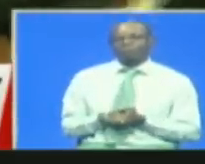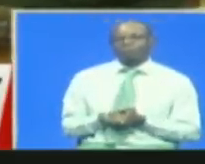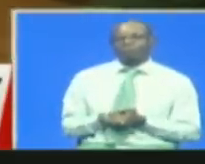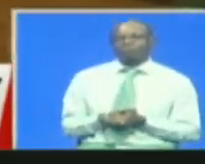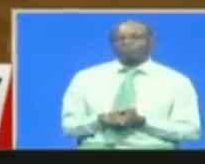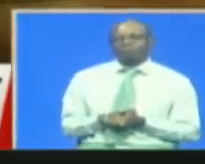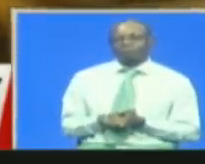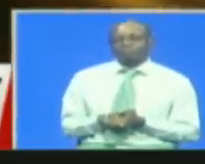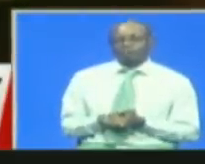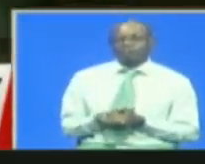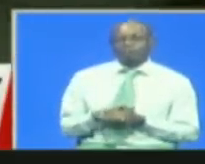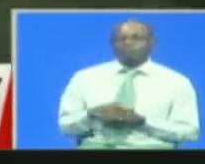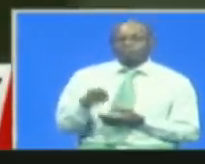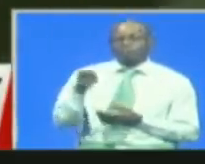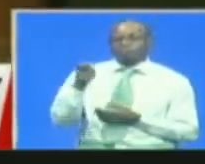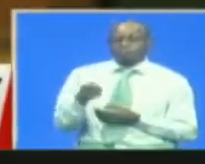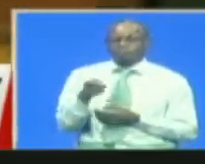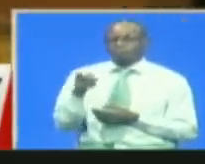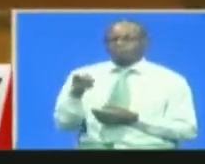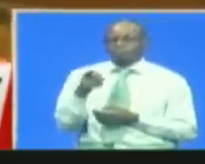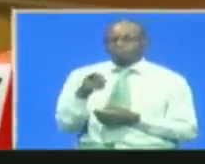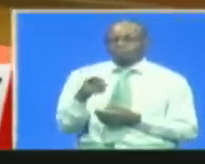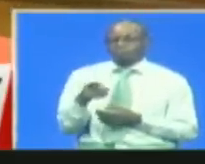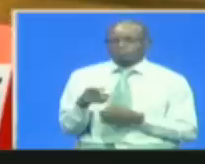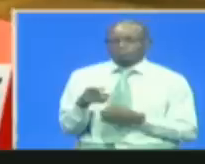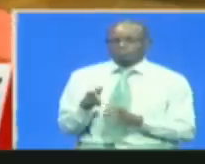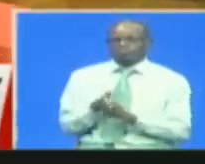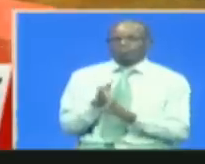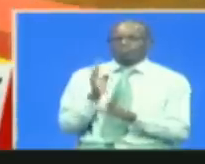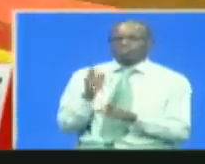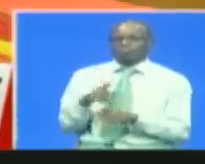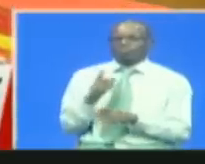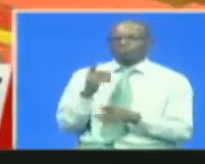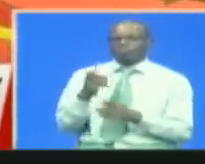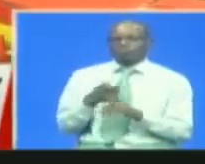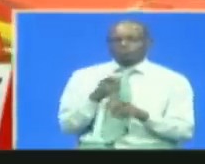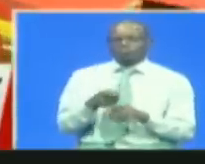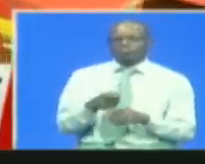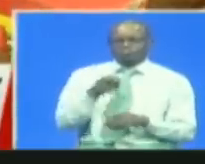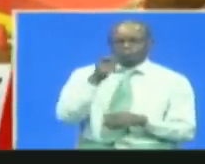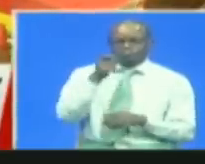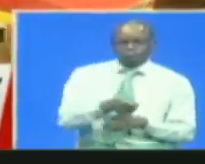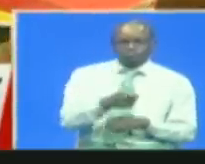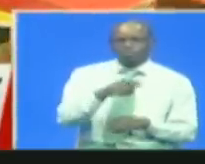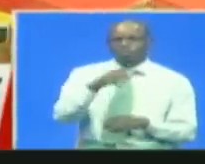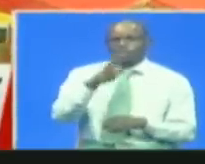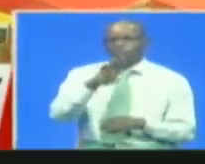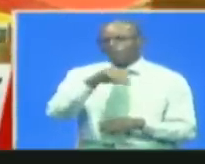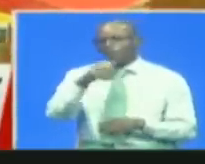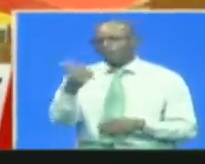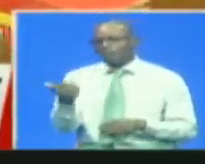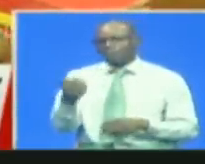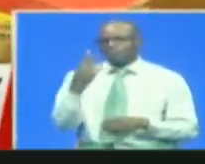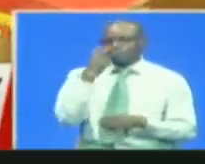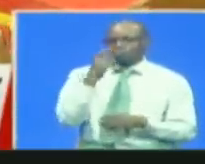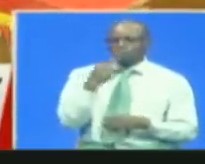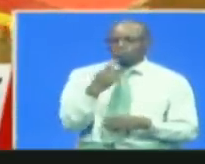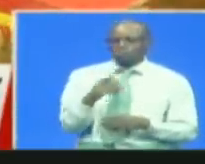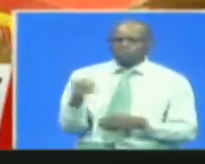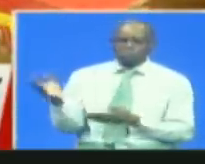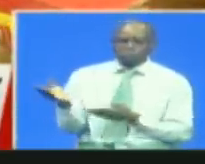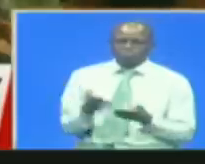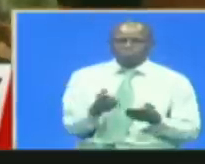the magistrate disqualified himself from presiding over the case of four other suspects who were arraigned after surrendering to the